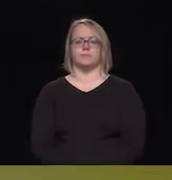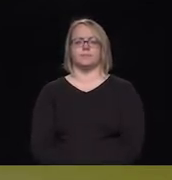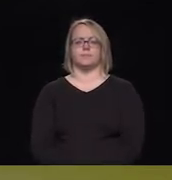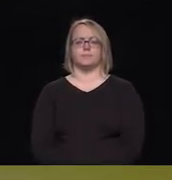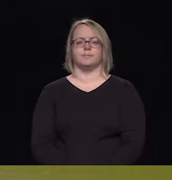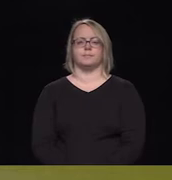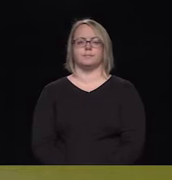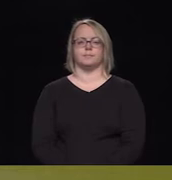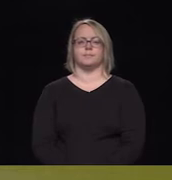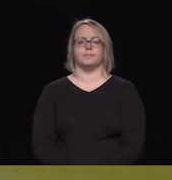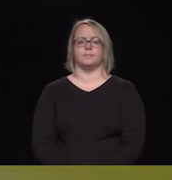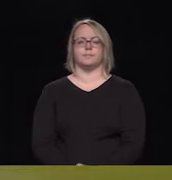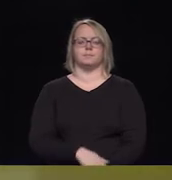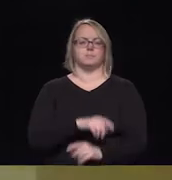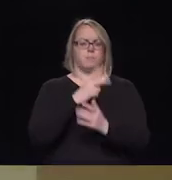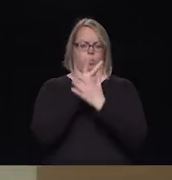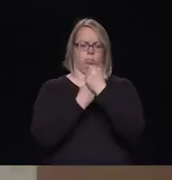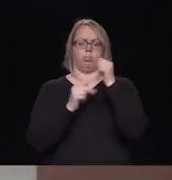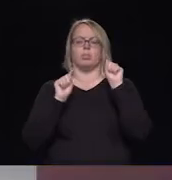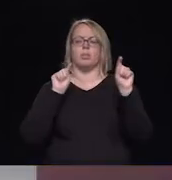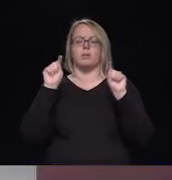and the same